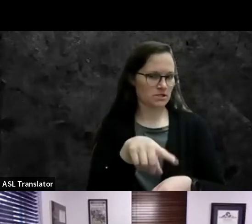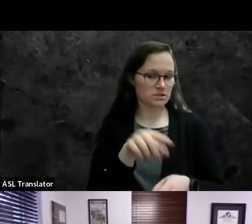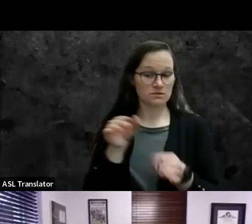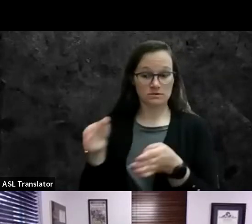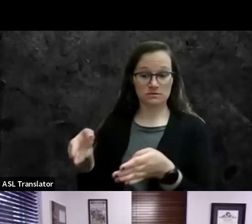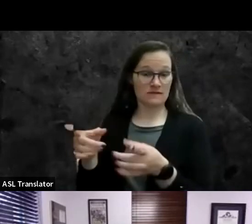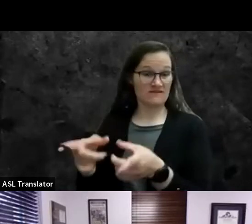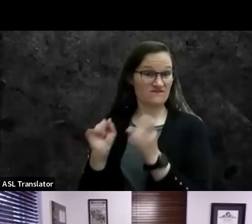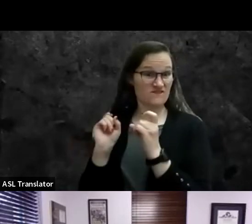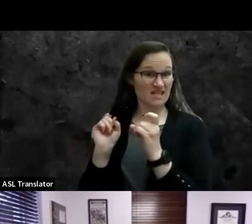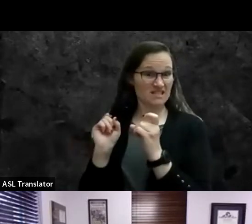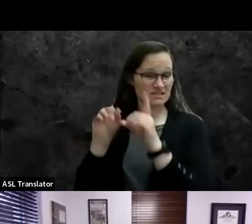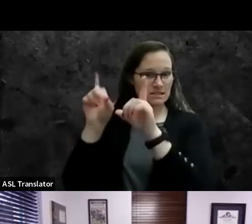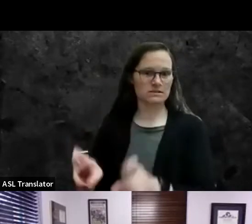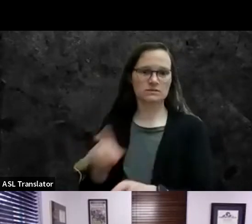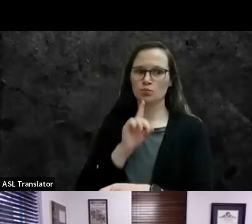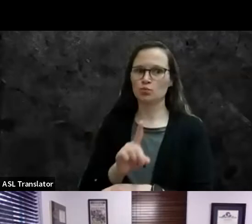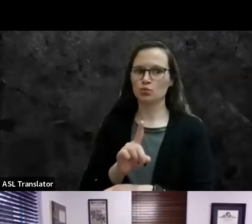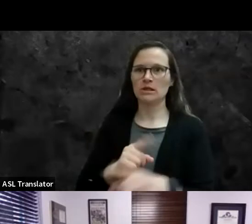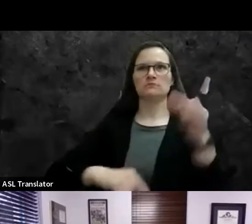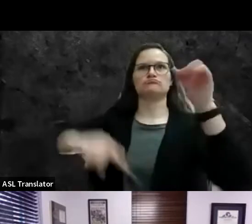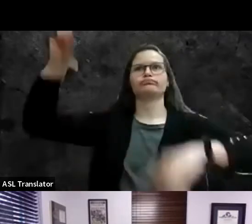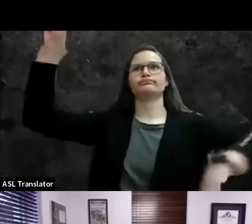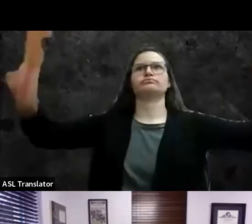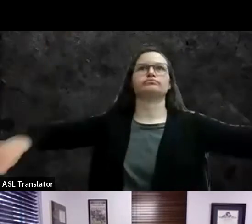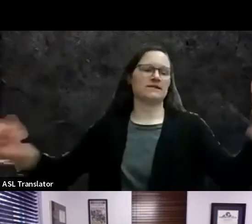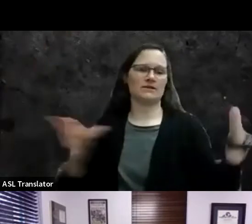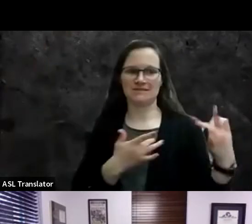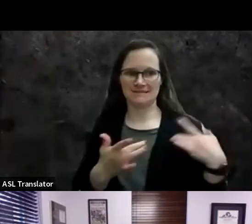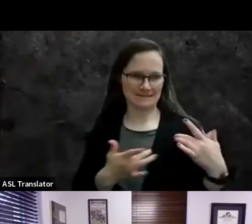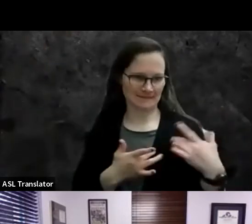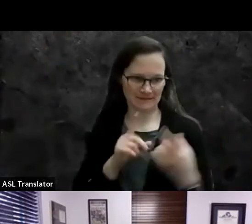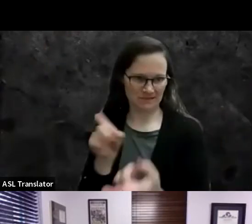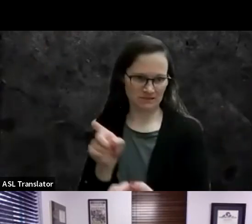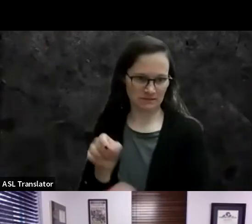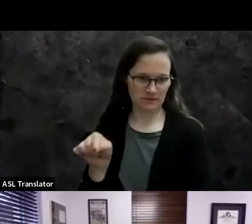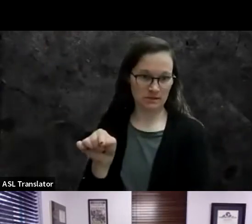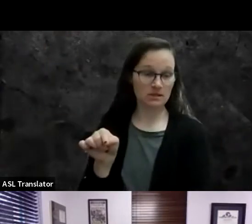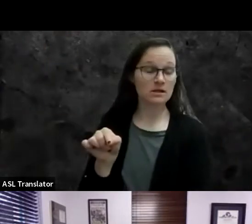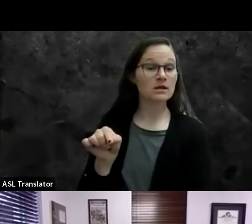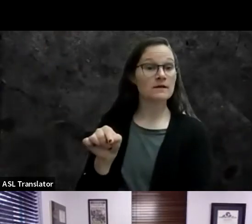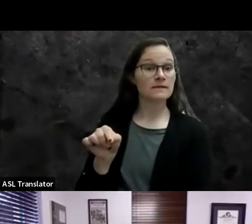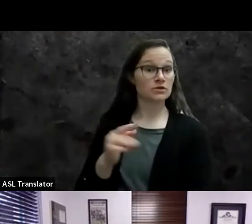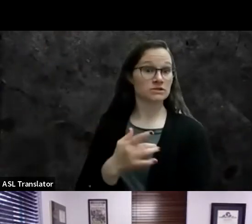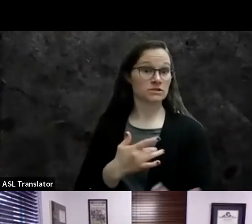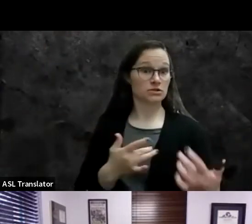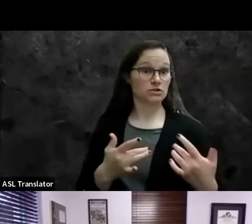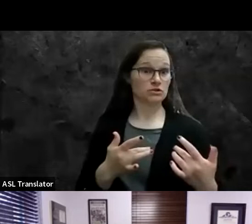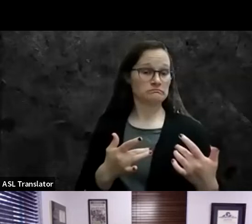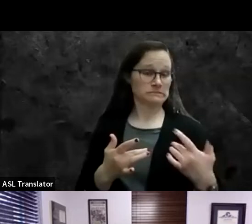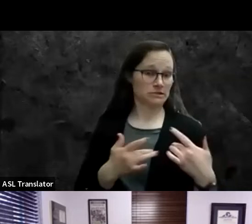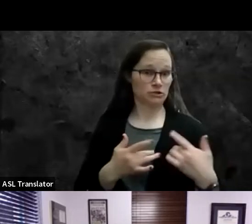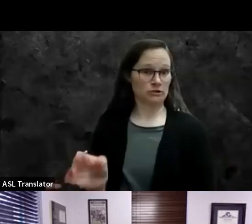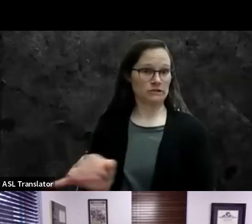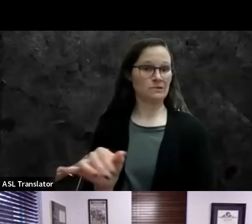tests, which do vary in their sensitivity and specificity. And there's also concern about fake tests being promoted out there. So I